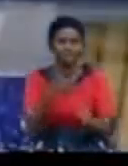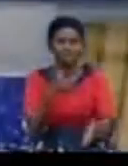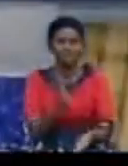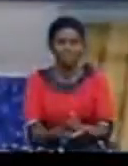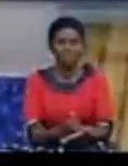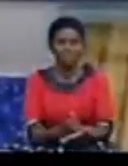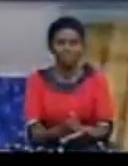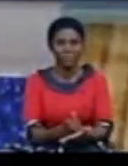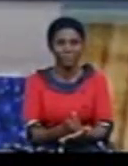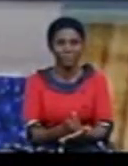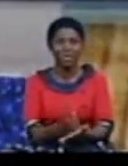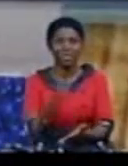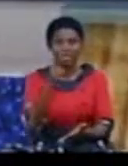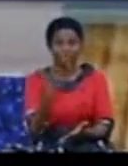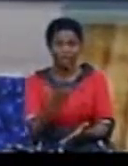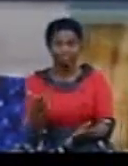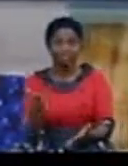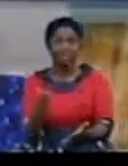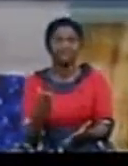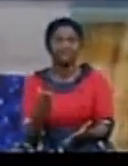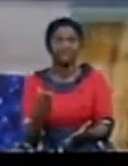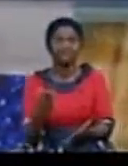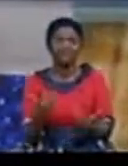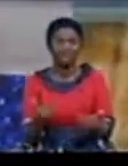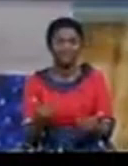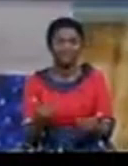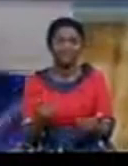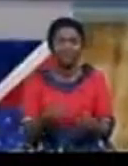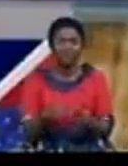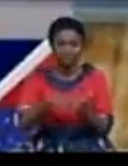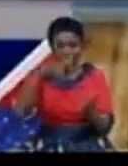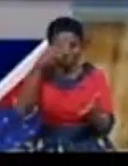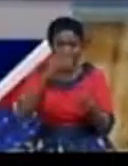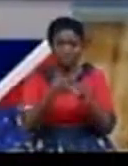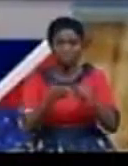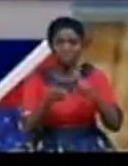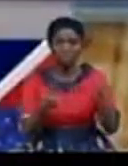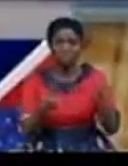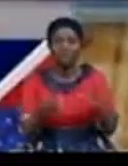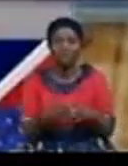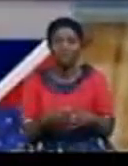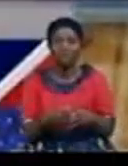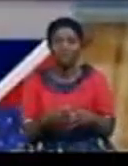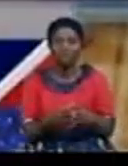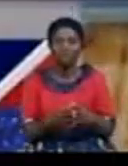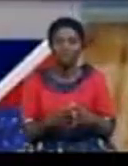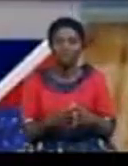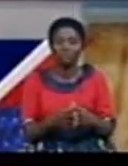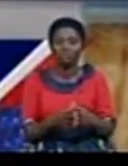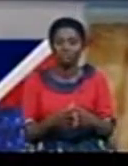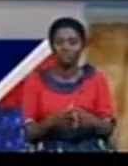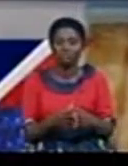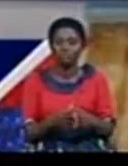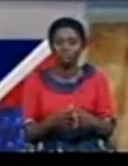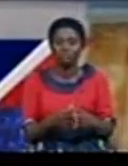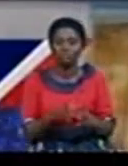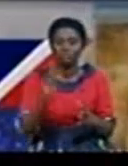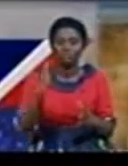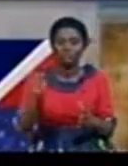thorough deliverance from the consequences of sin. Number two,